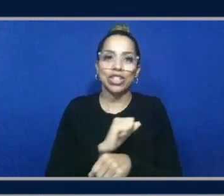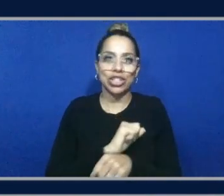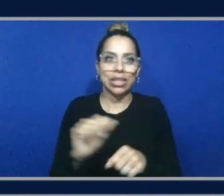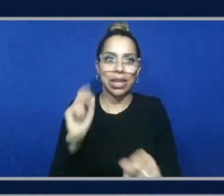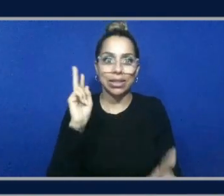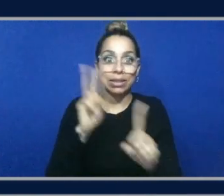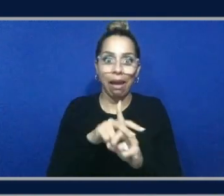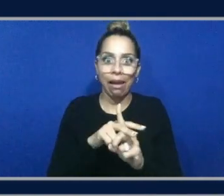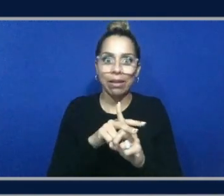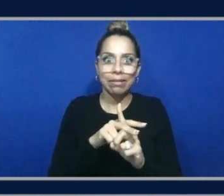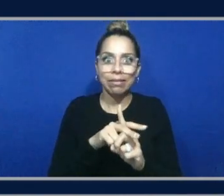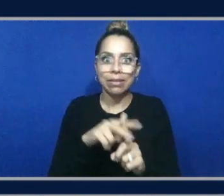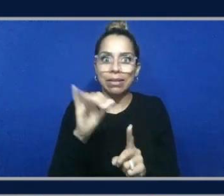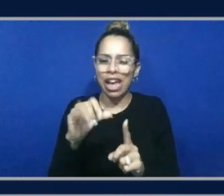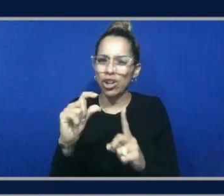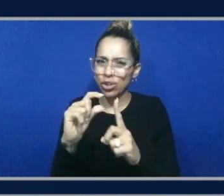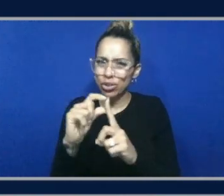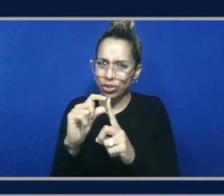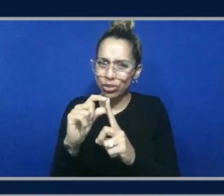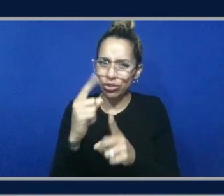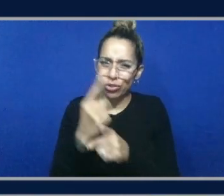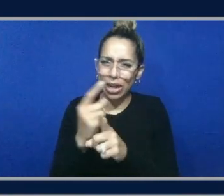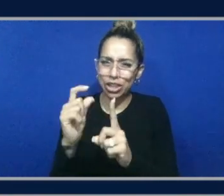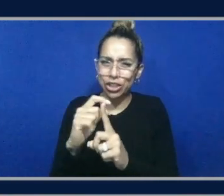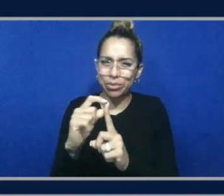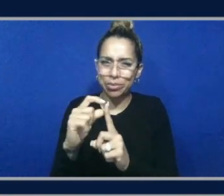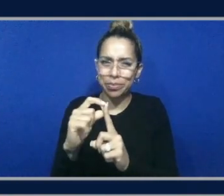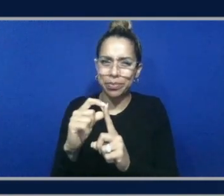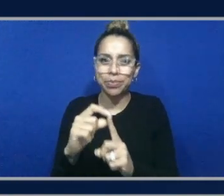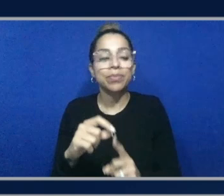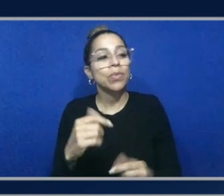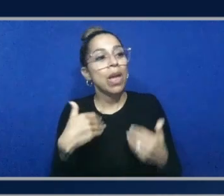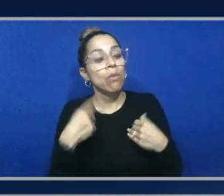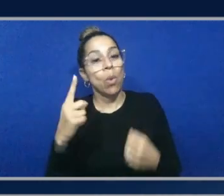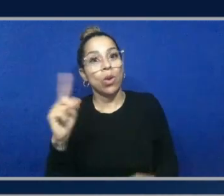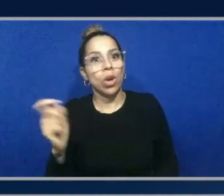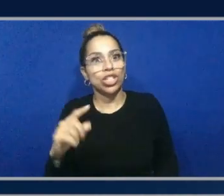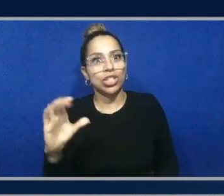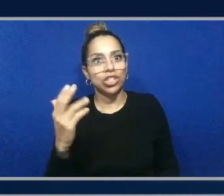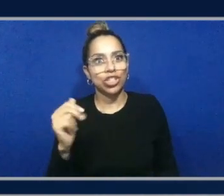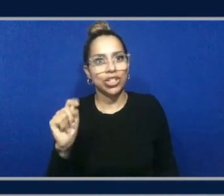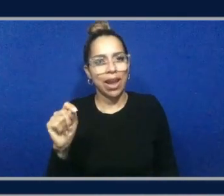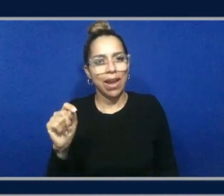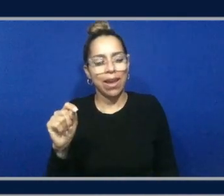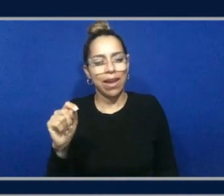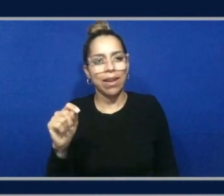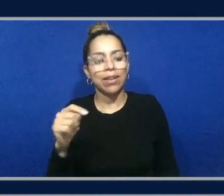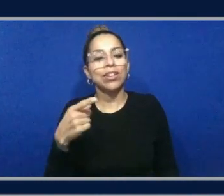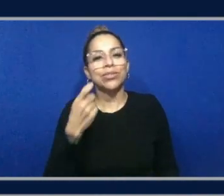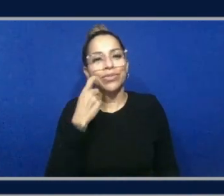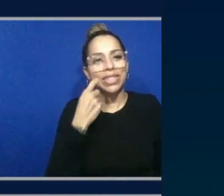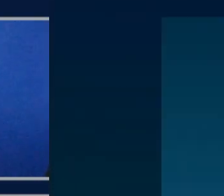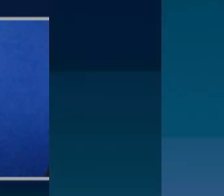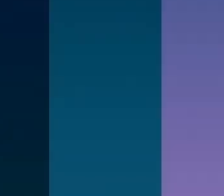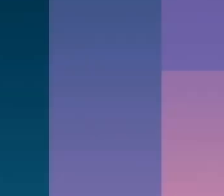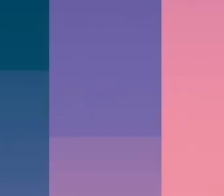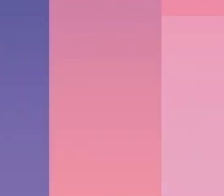these correctly. Hey, Shakar, we've got a question in the chat, and it refers back to something you said earlier as credentials being one of the most